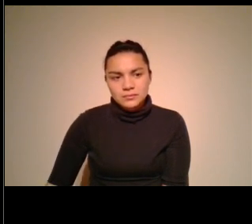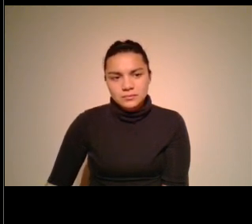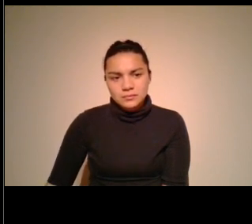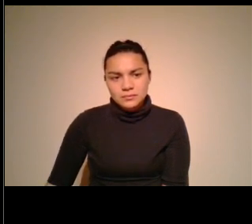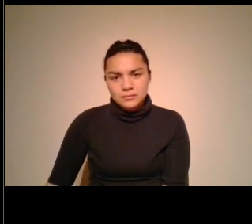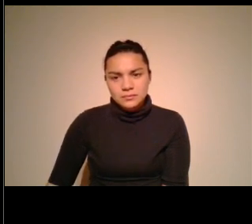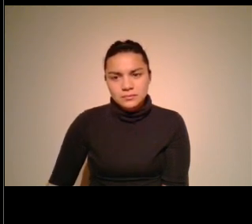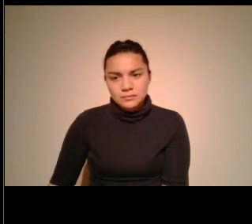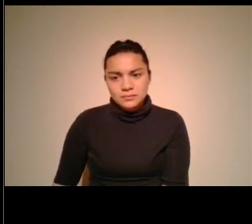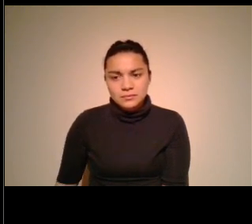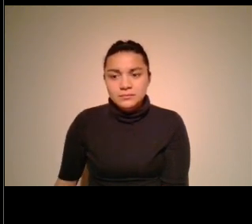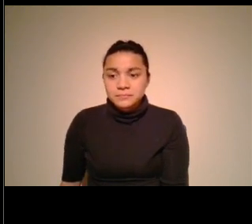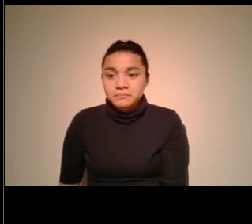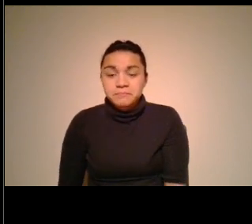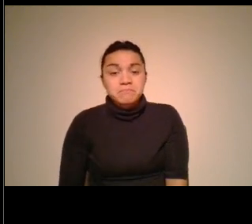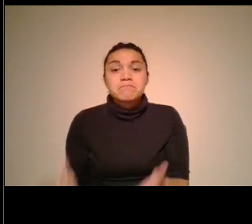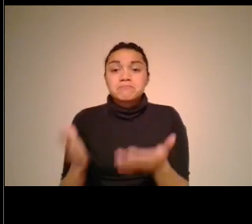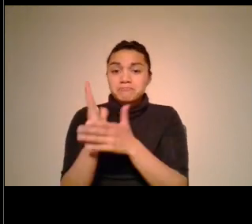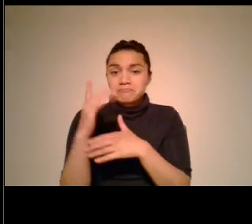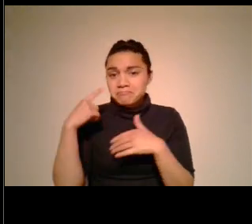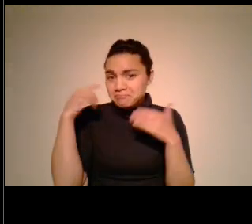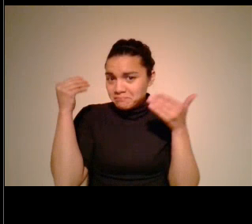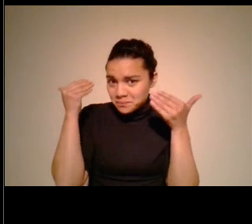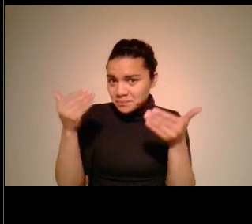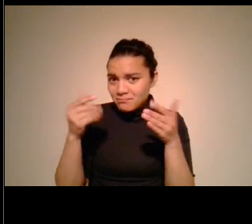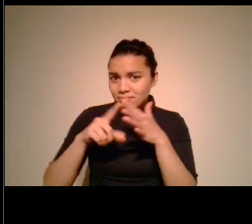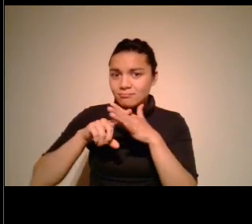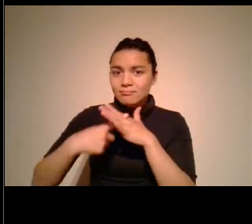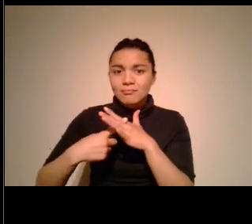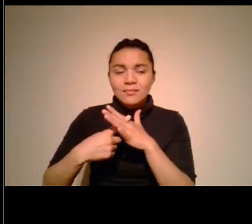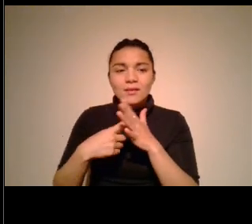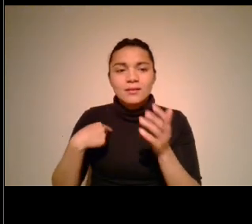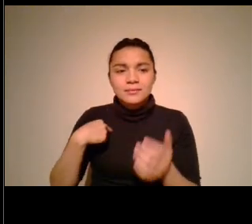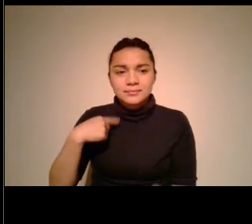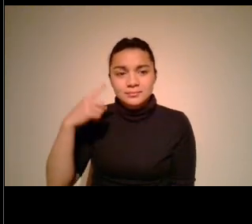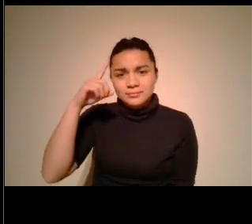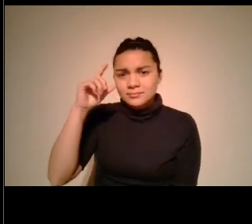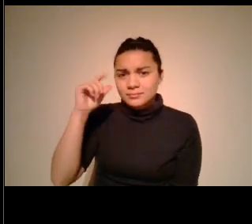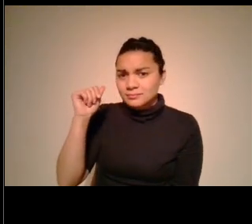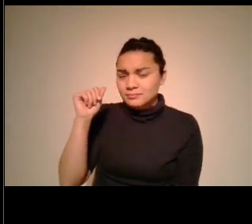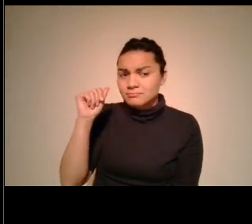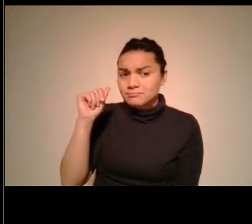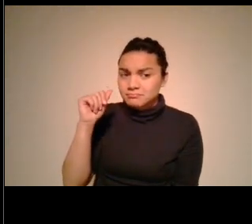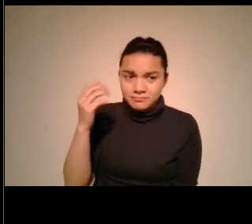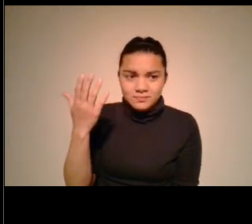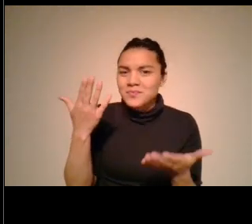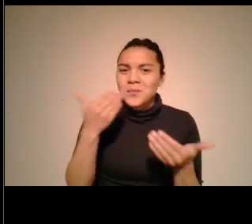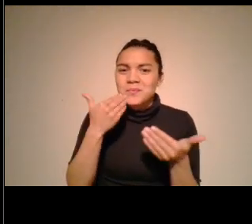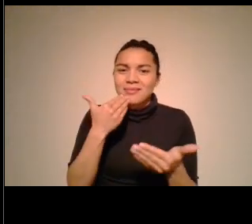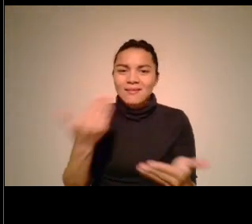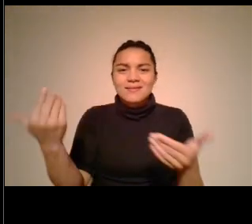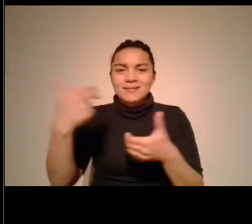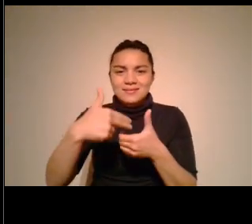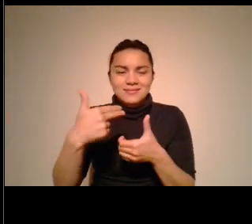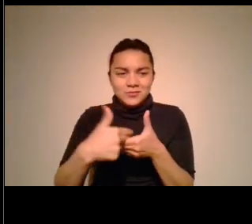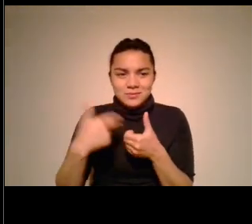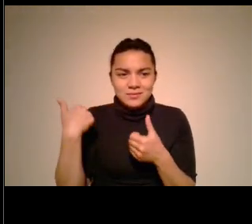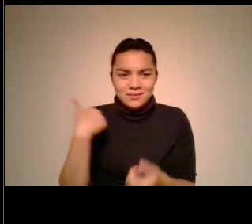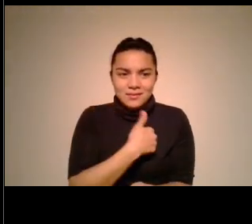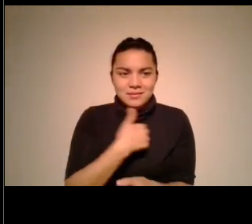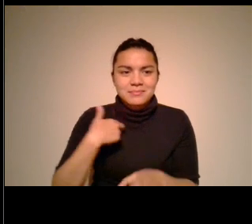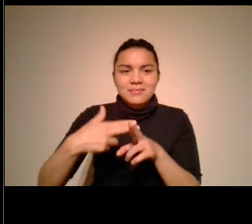Okay, I think we can go ahead and get started. Again, everyone, thank you for joining us. My name is David Robinson.